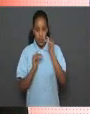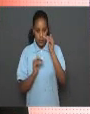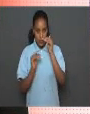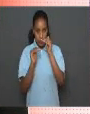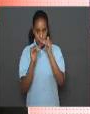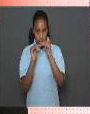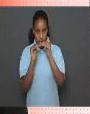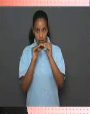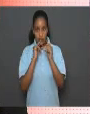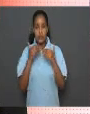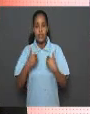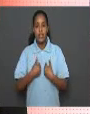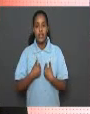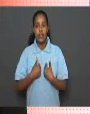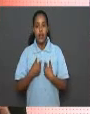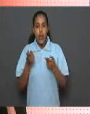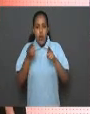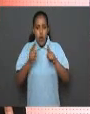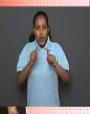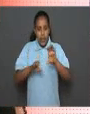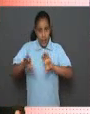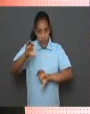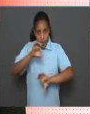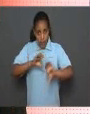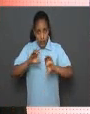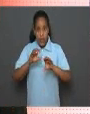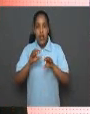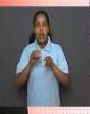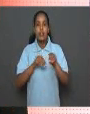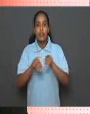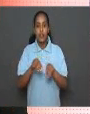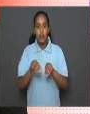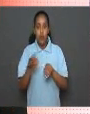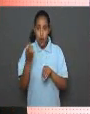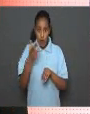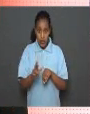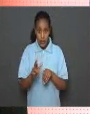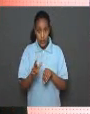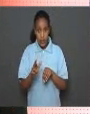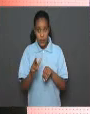Equilibrium is present when the chemical activities or